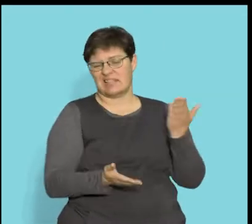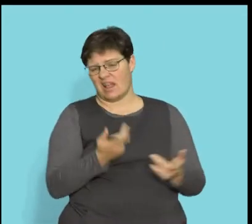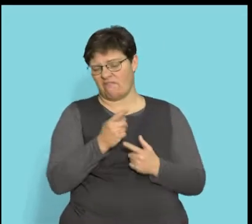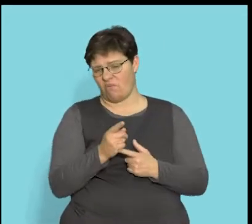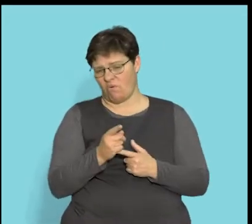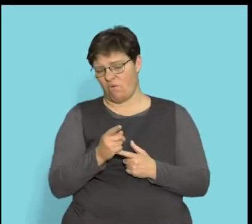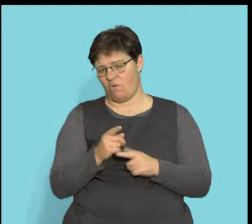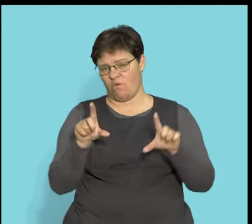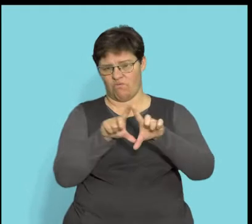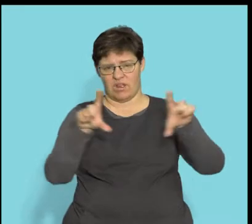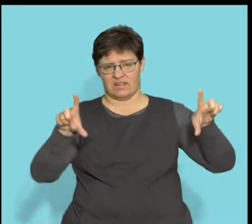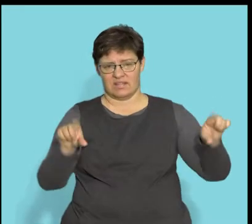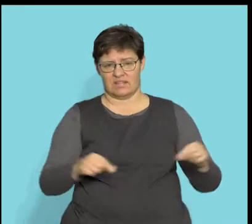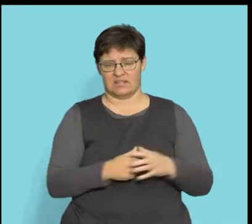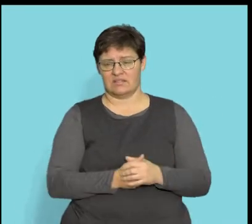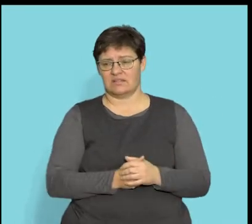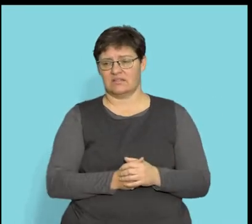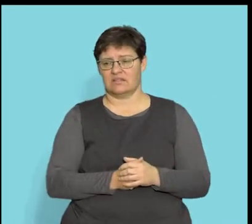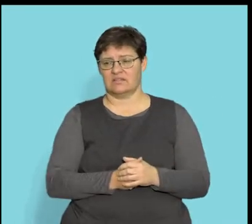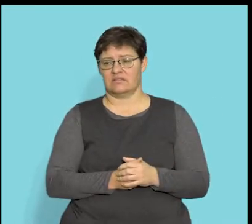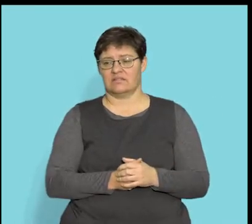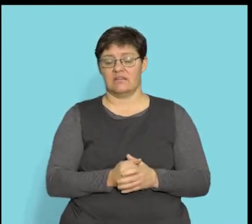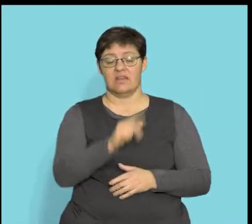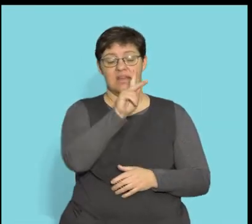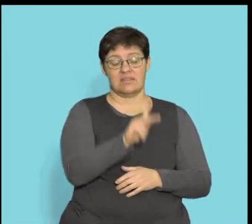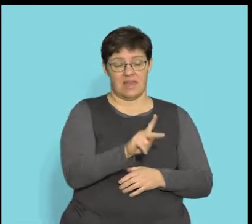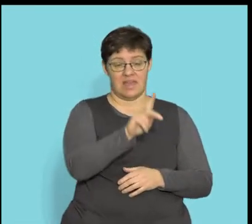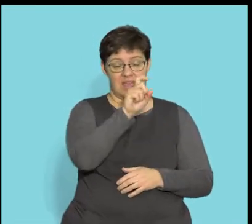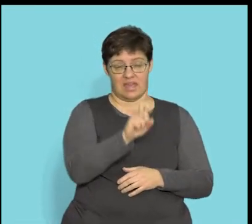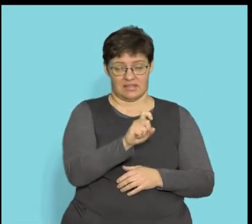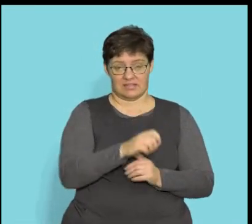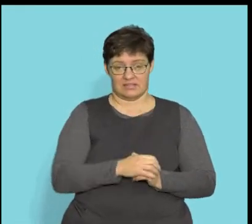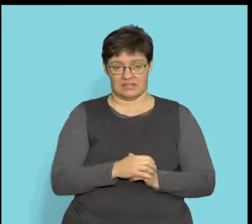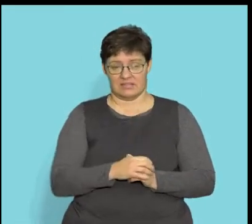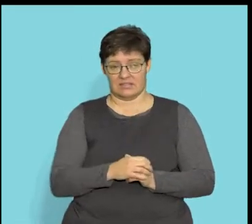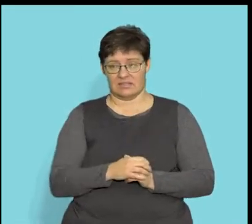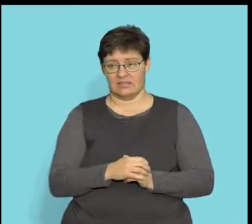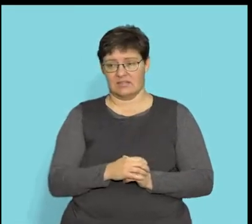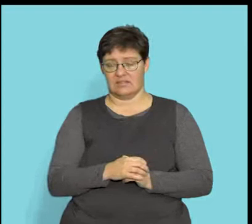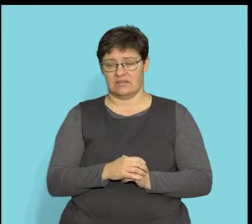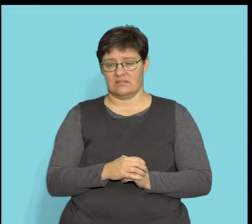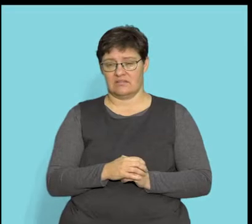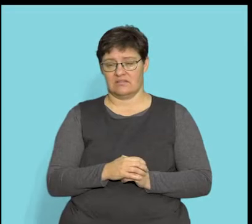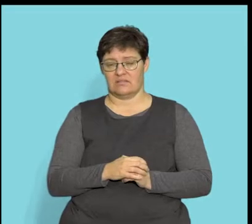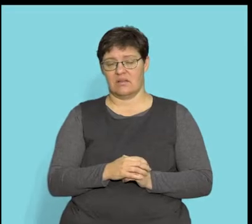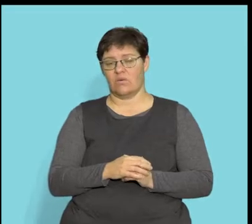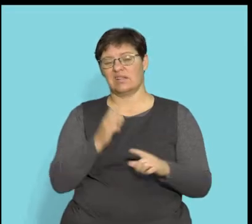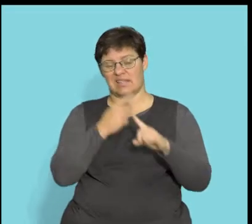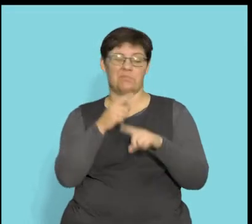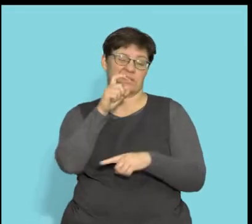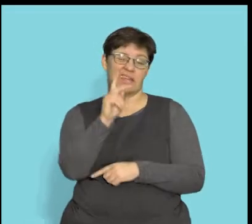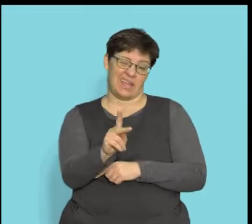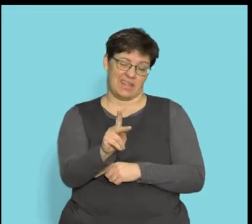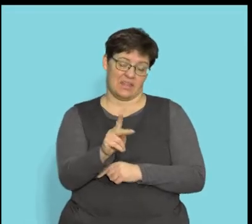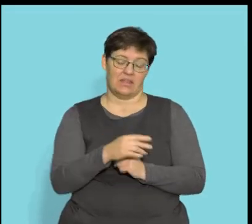having a scale factor for a rectangle. If I say kx, because my length has